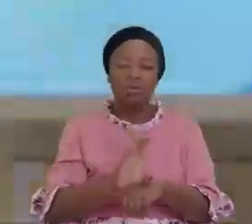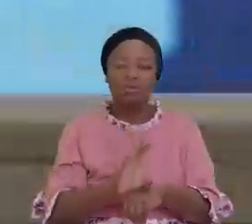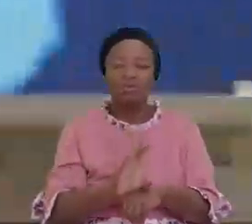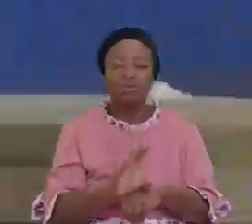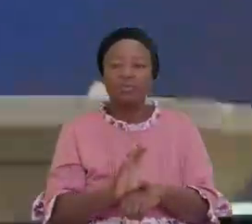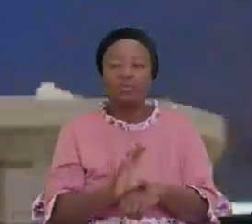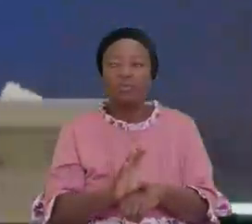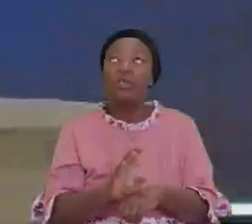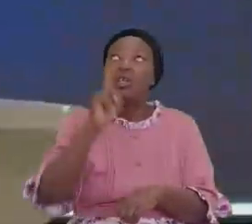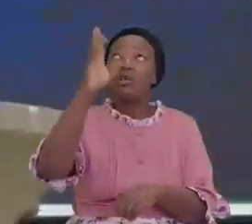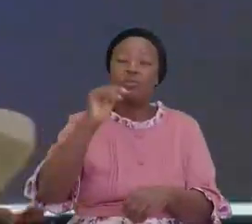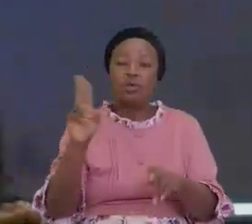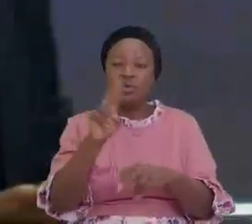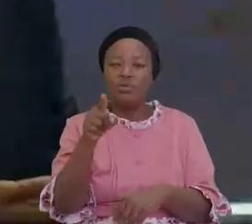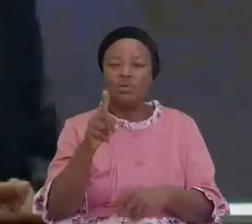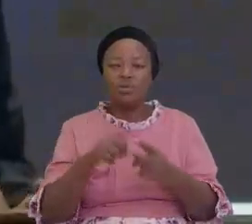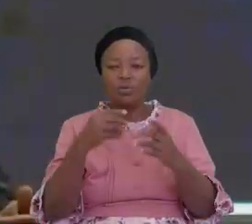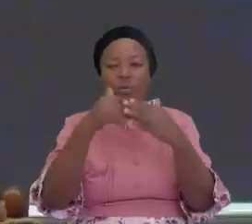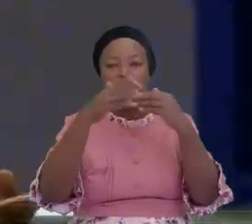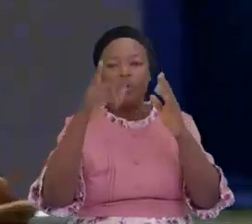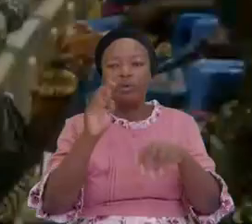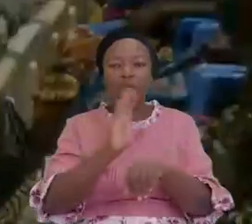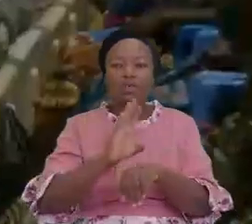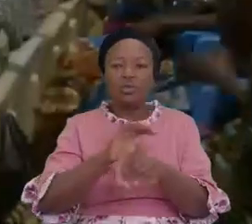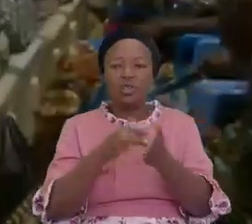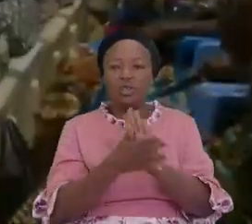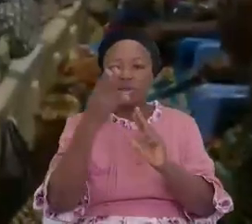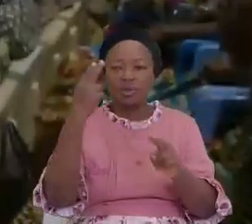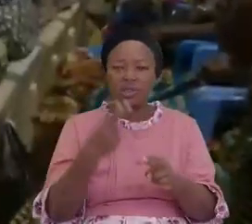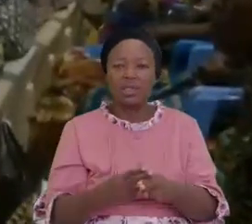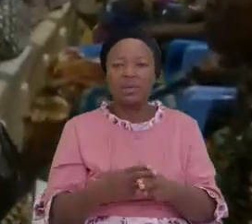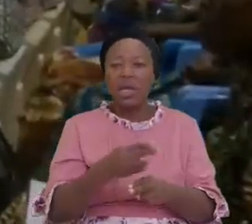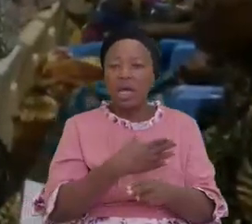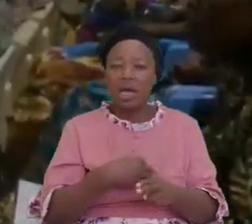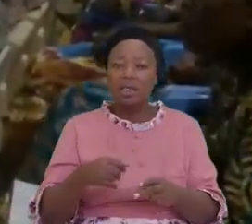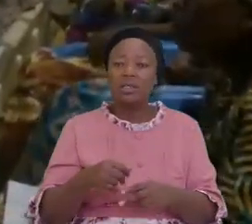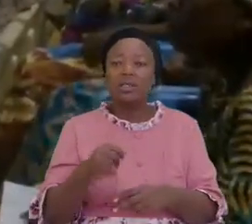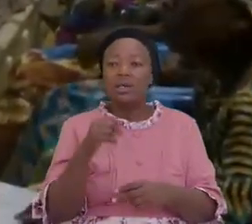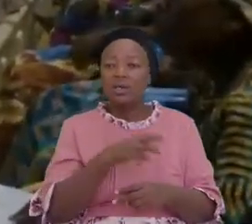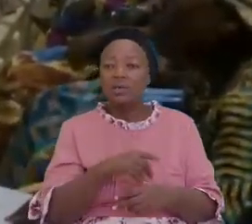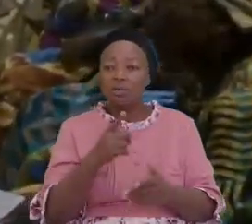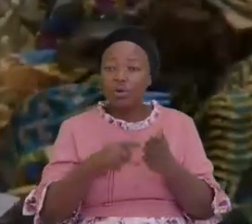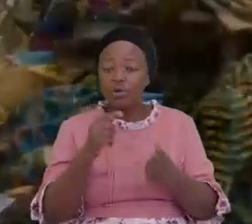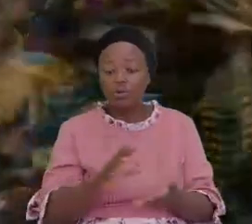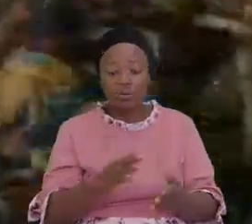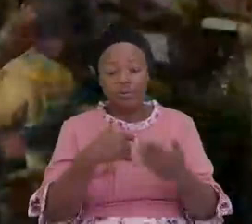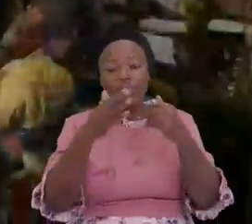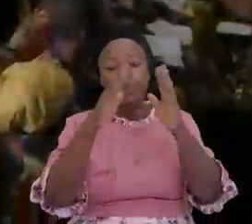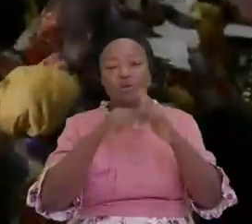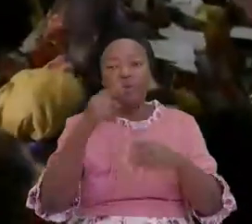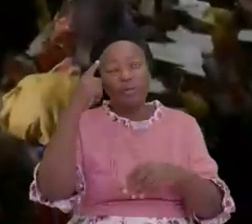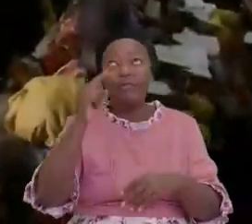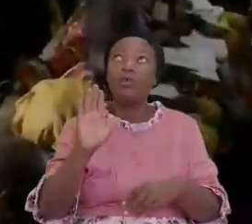He will use you to build the church. And what you build for his glory, what